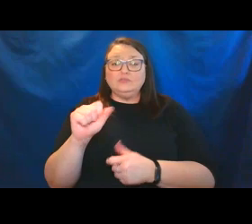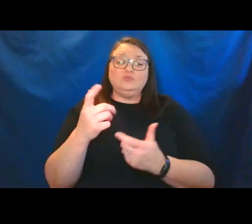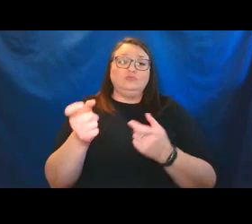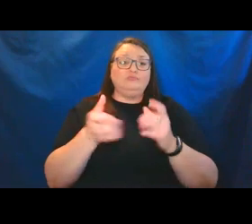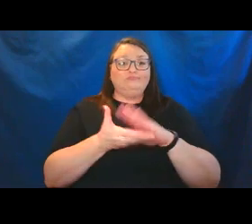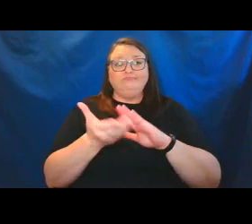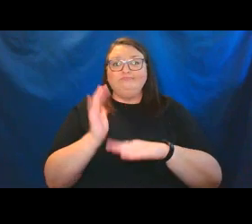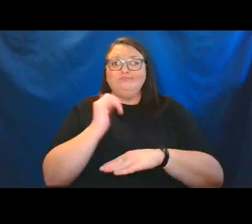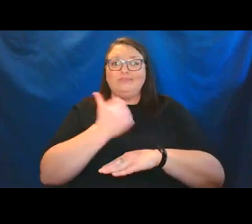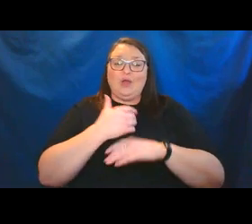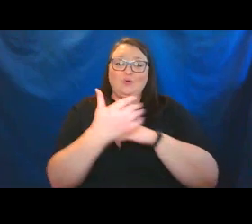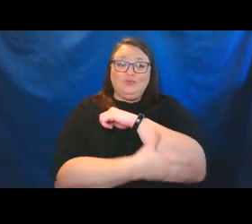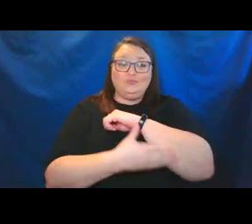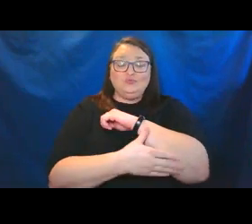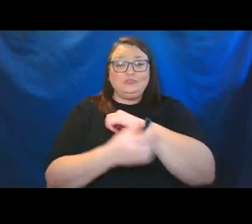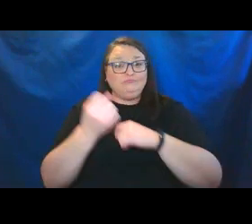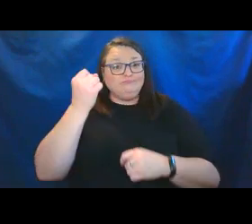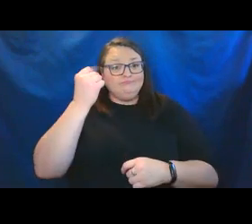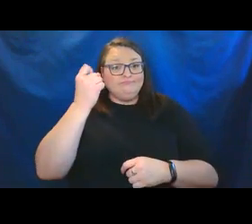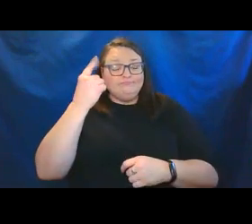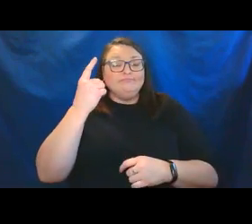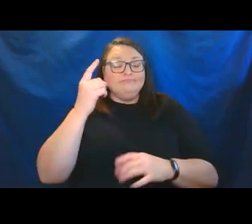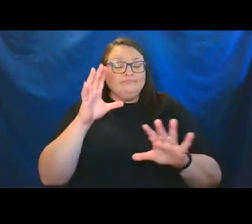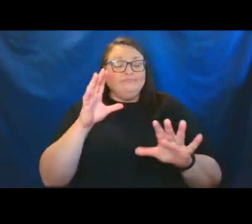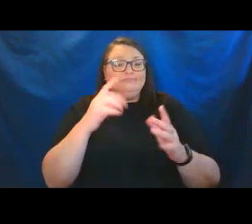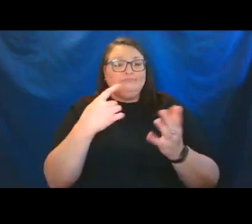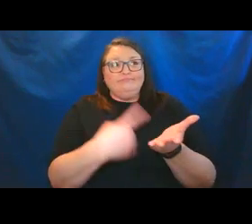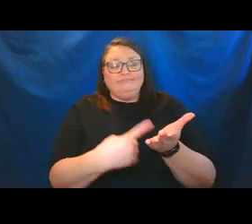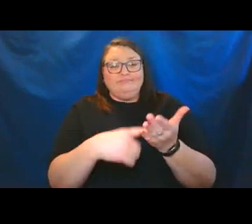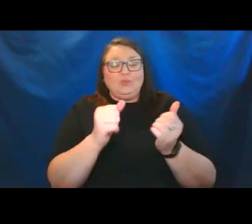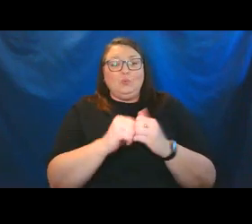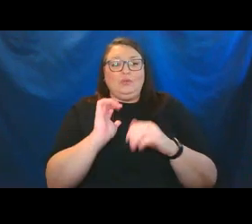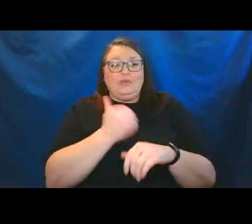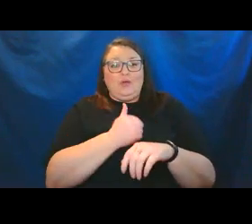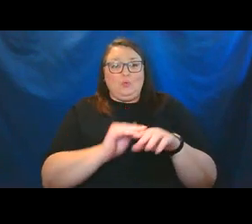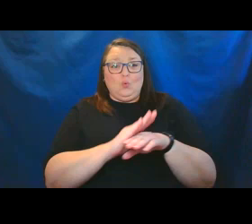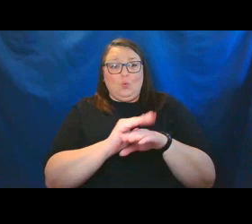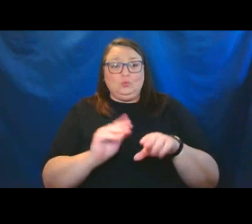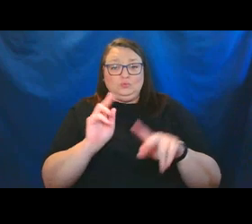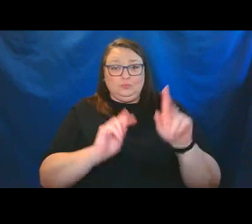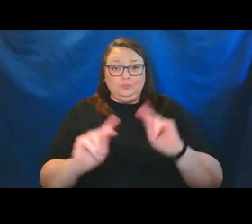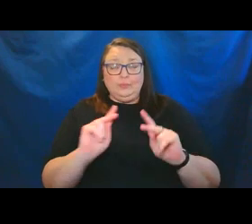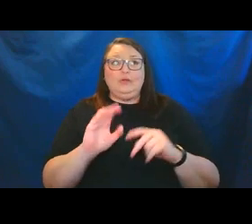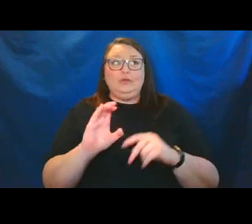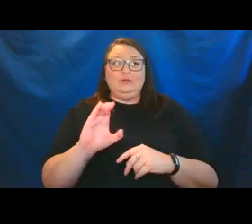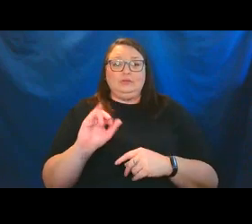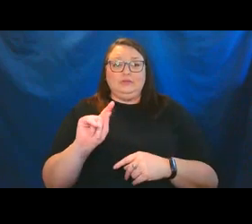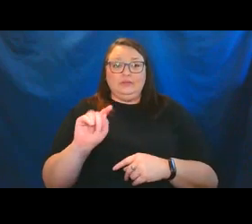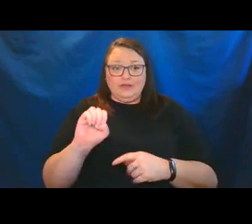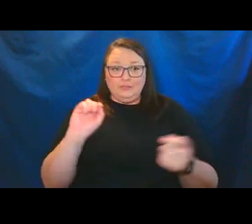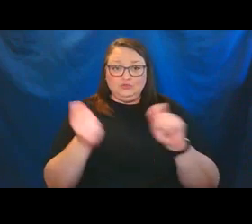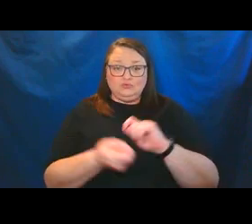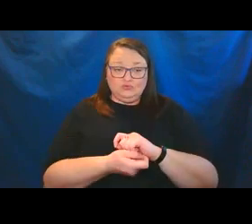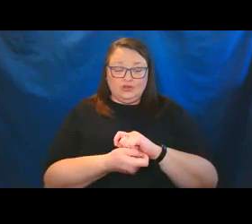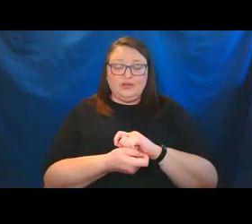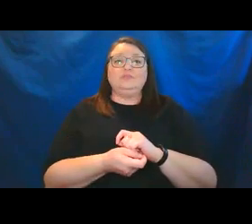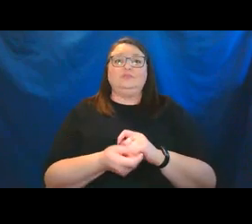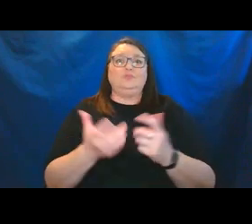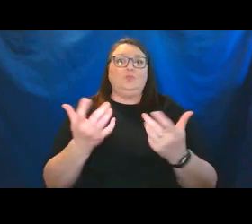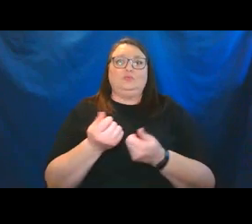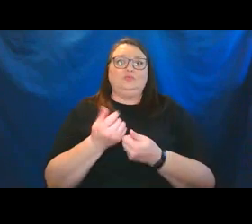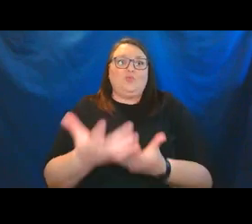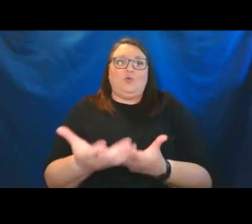country. Understand, we're in a dialogue here with our coastal people and the changes in the climate and what's causing all